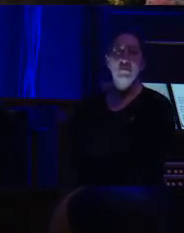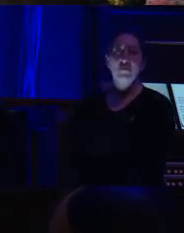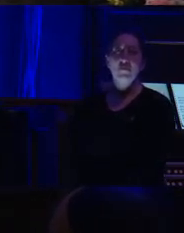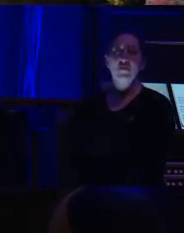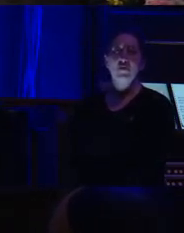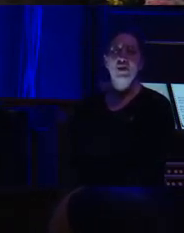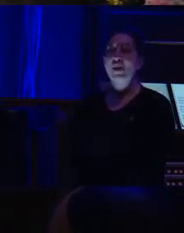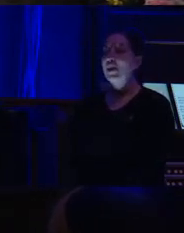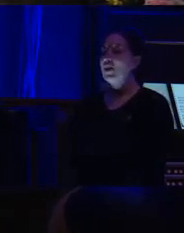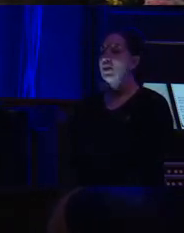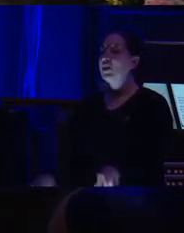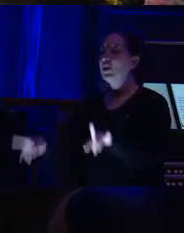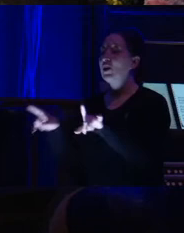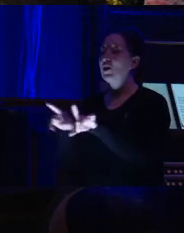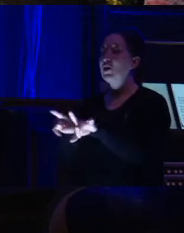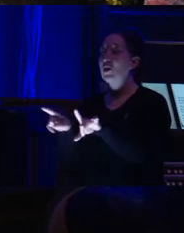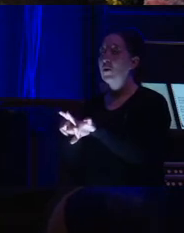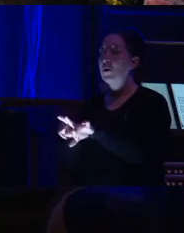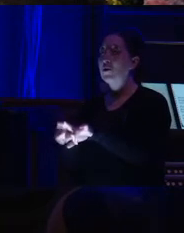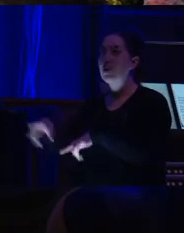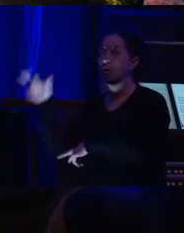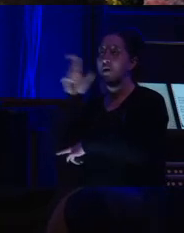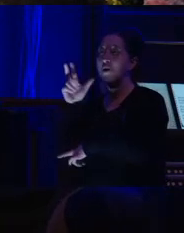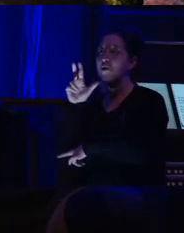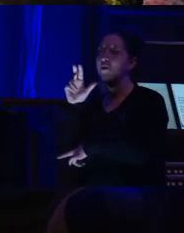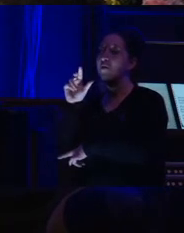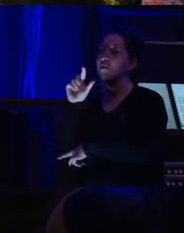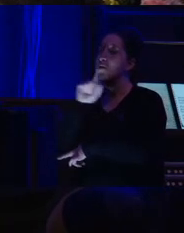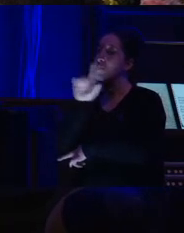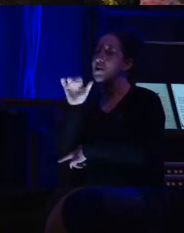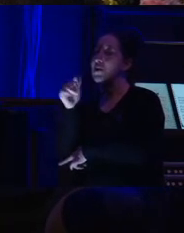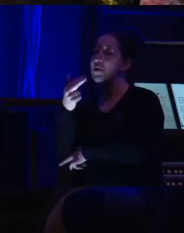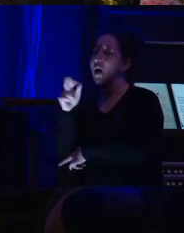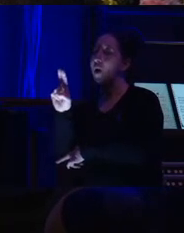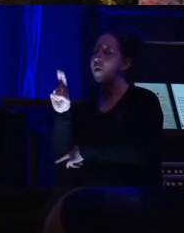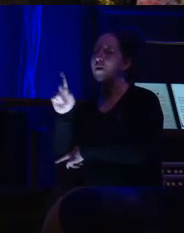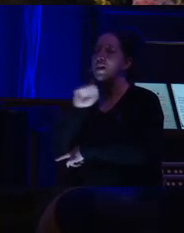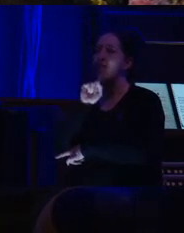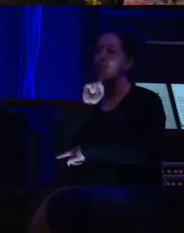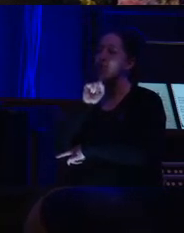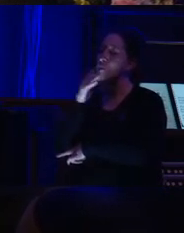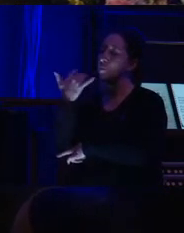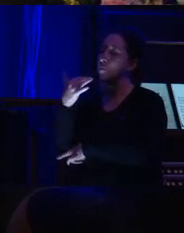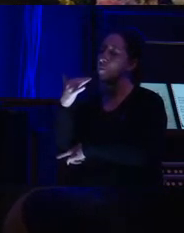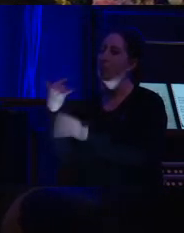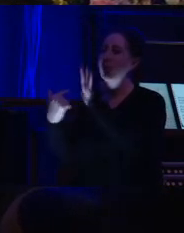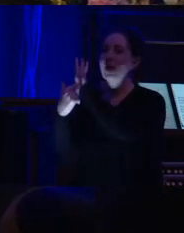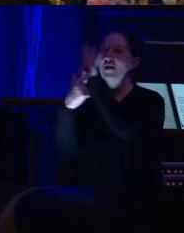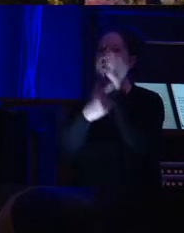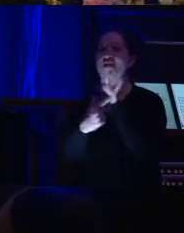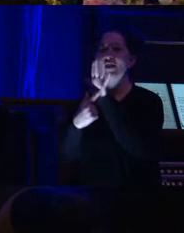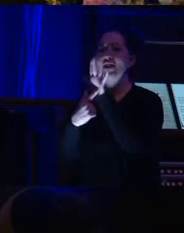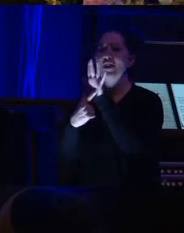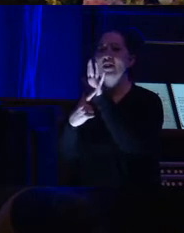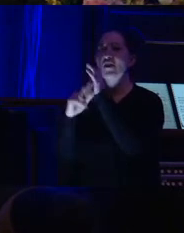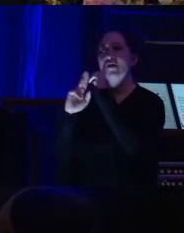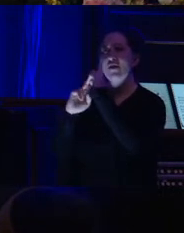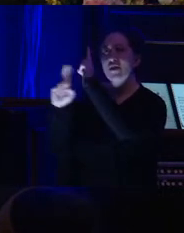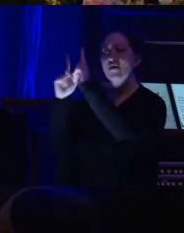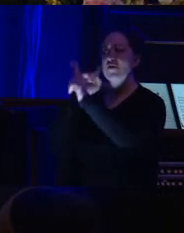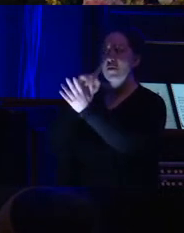And you heard from Victor Zhao. He's an iconic figure in medicine and in